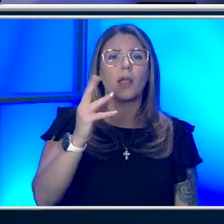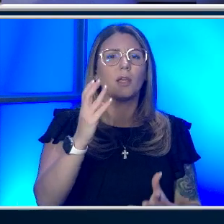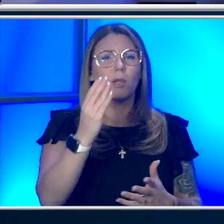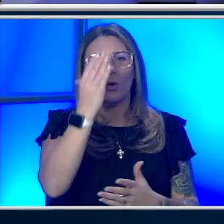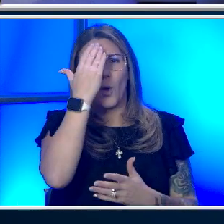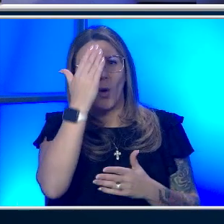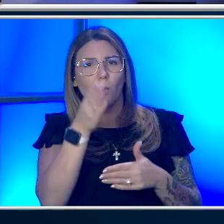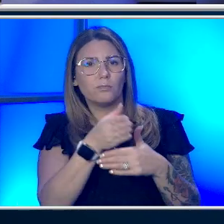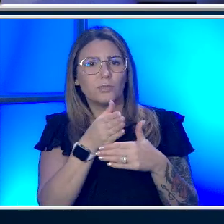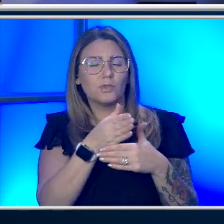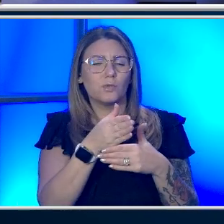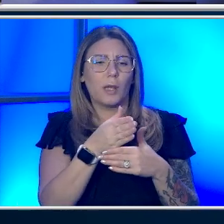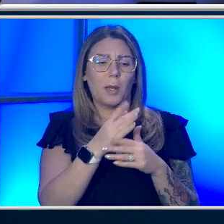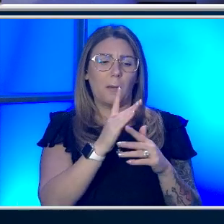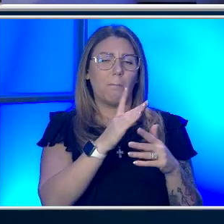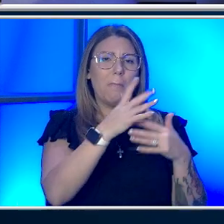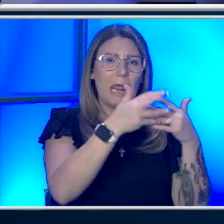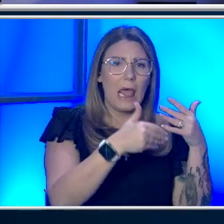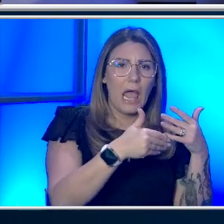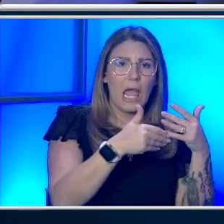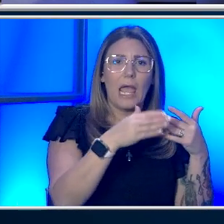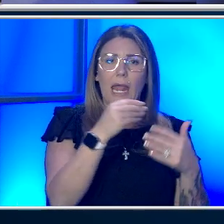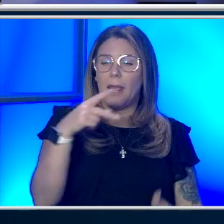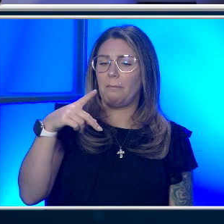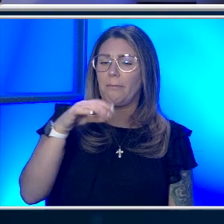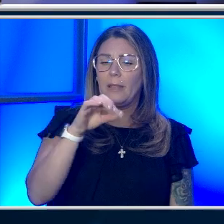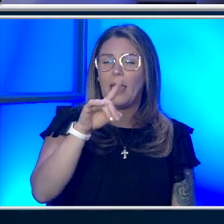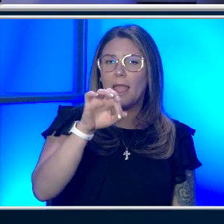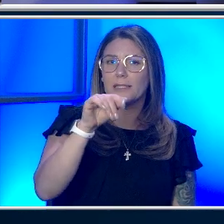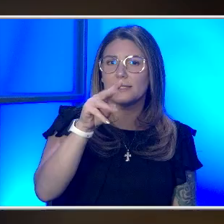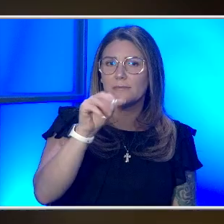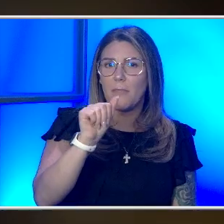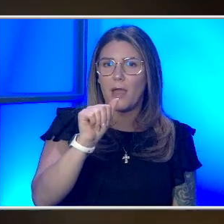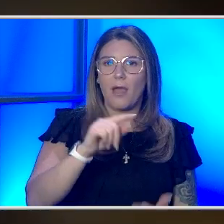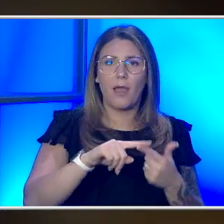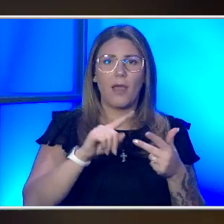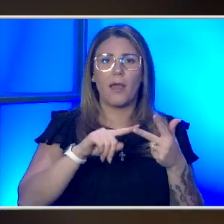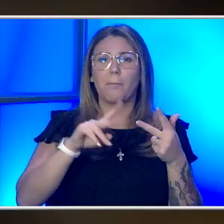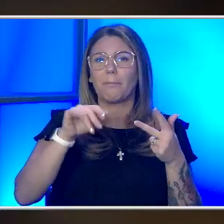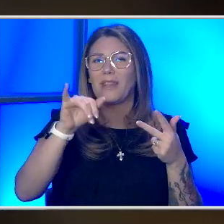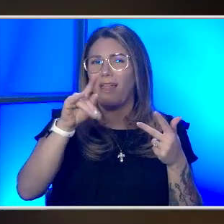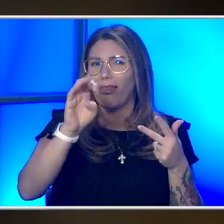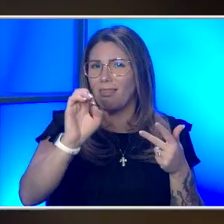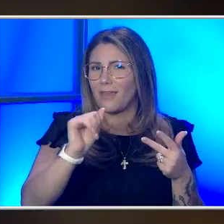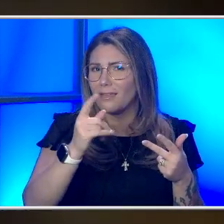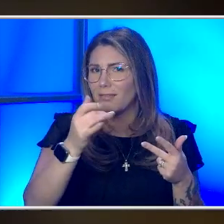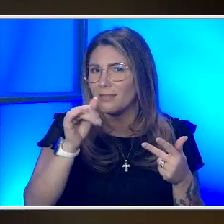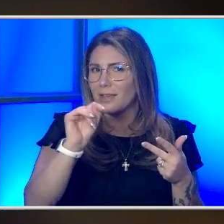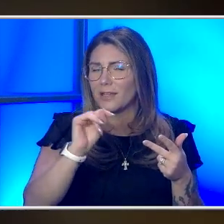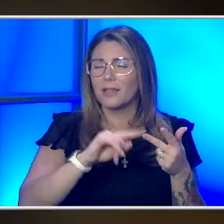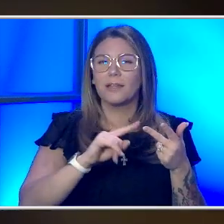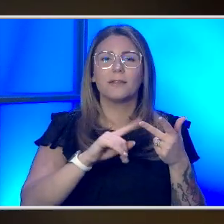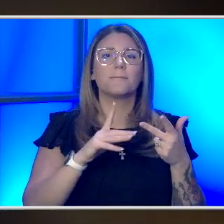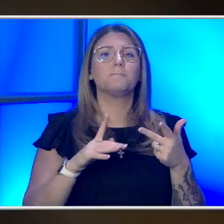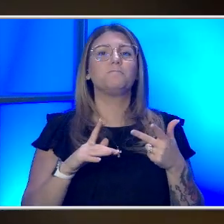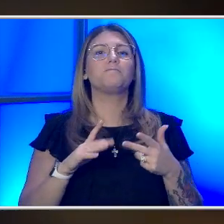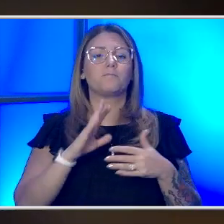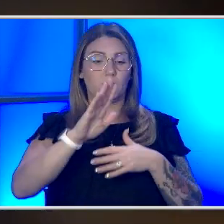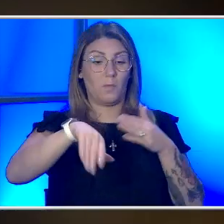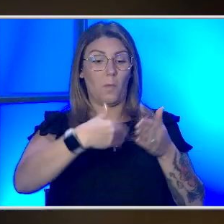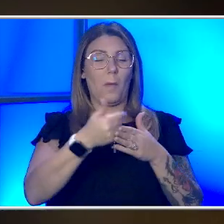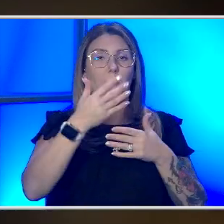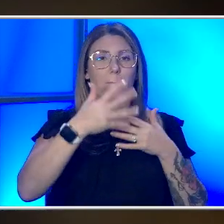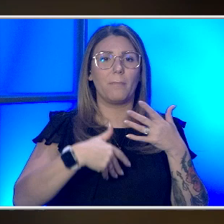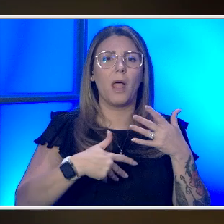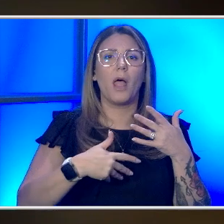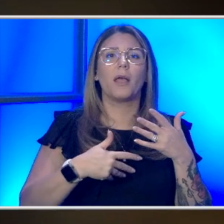platelet donation or plasma donation? Yeah, that's a great question. So when we're talking about whole blood, that's what people typically think